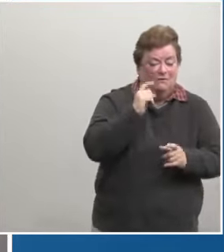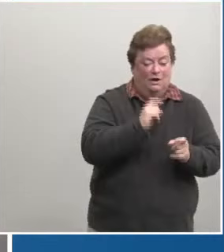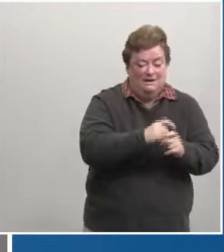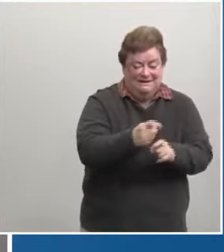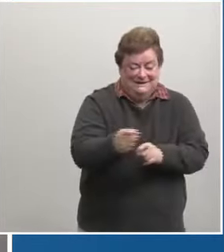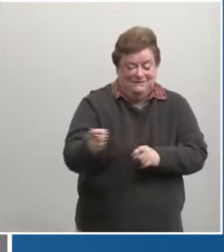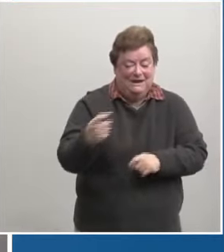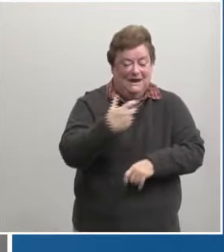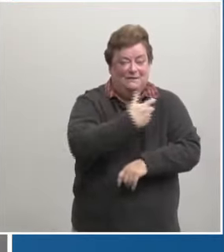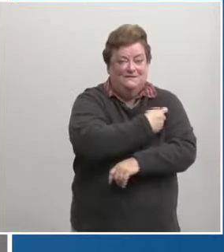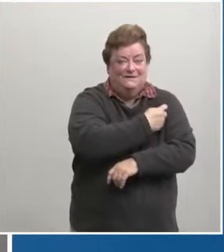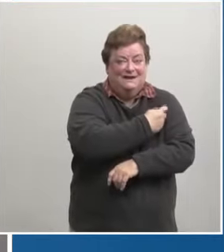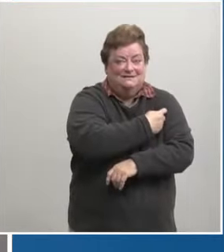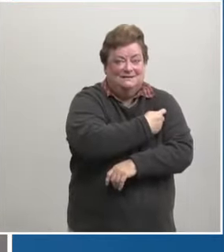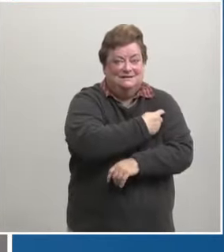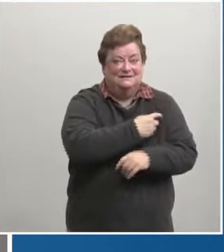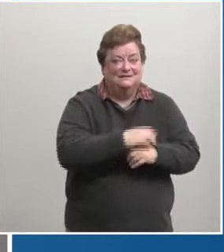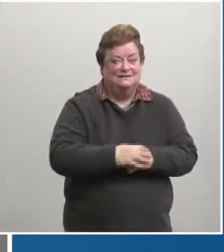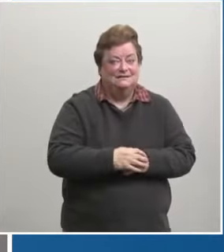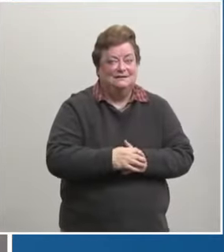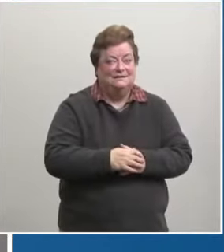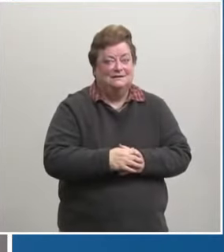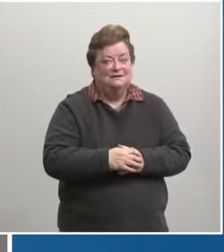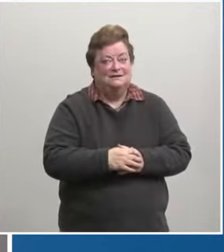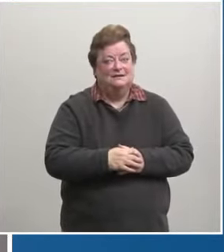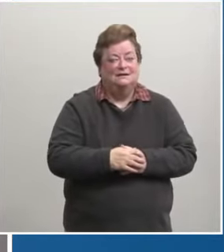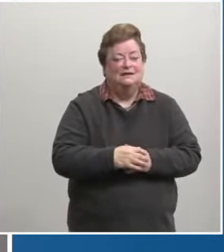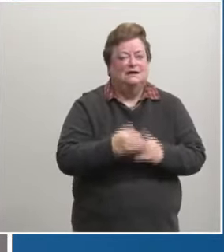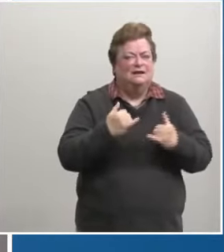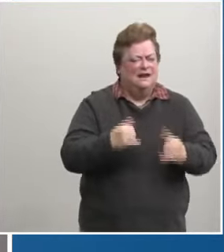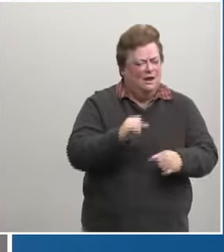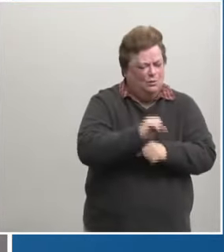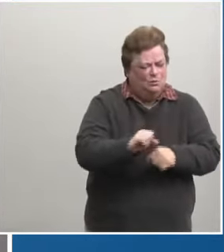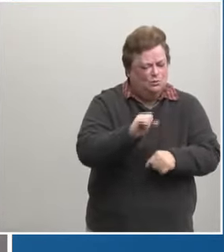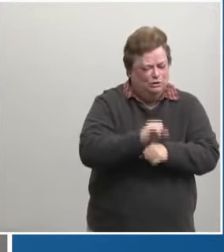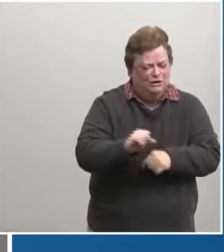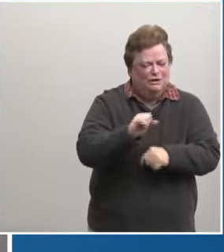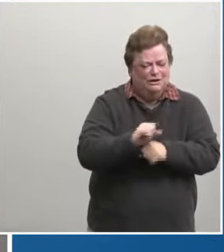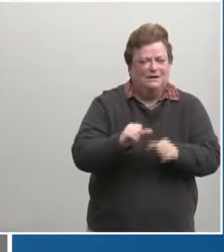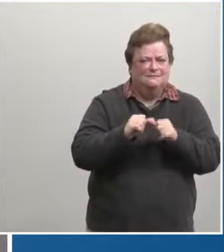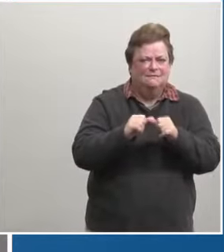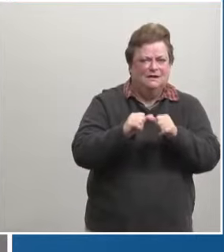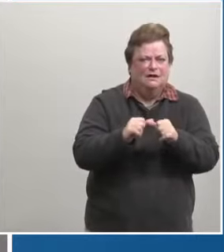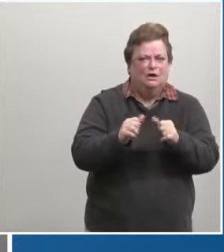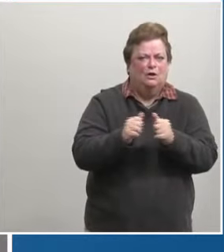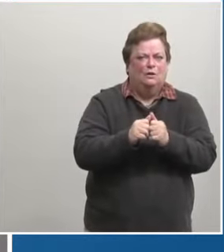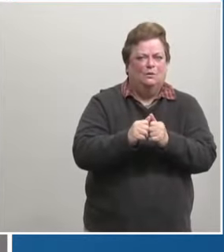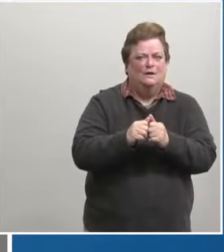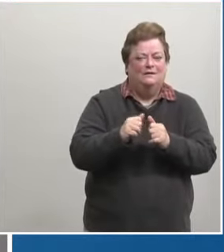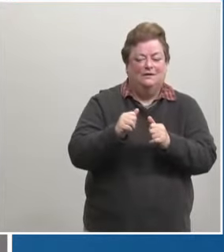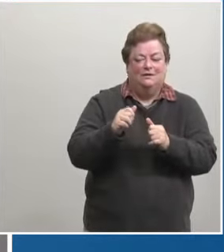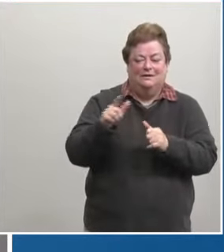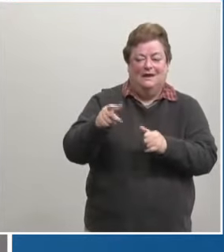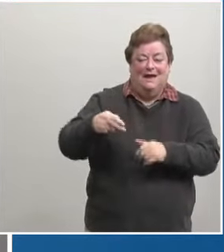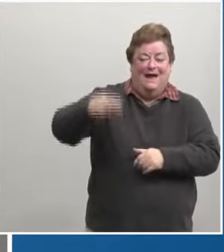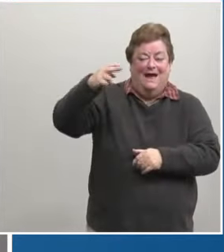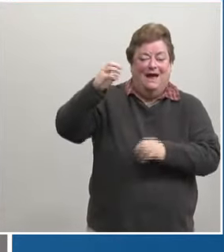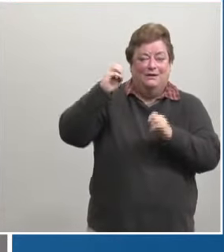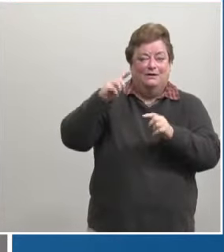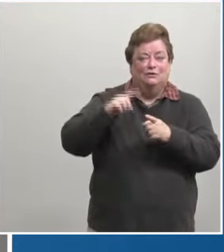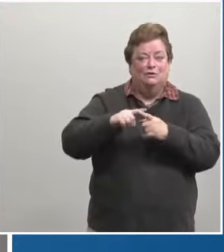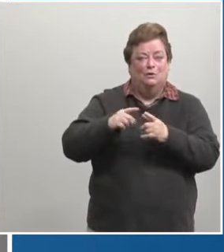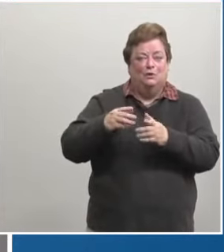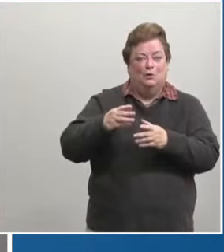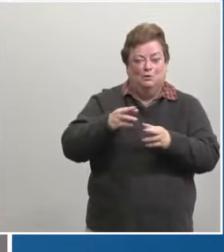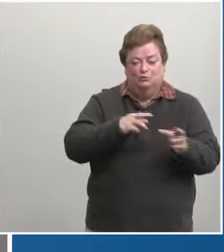administer vaccines on an unprecedented scale, they work tirelessly with our partners in higher education to get ready to welcome